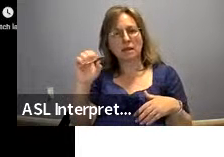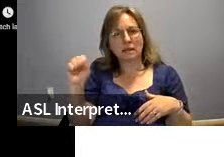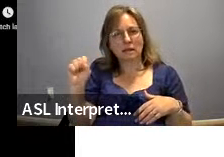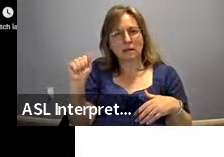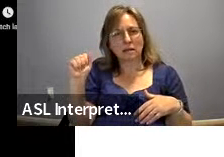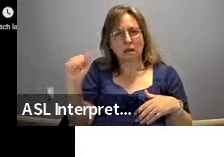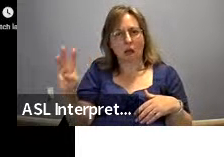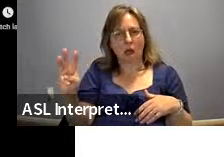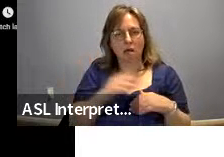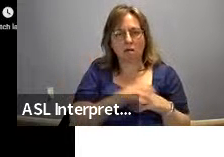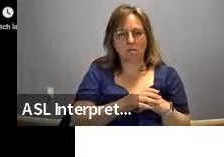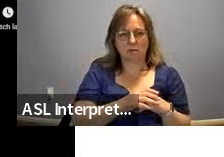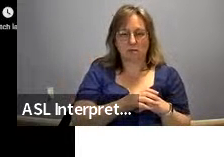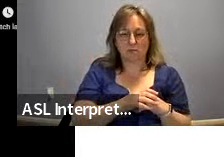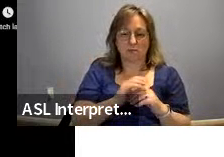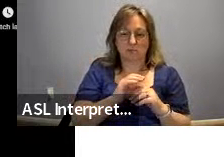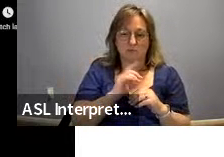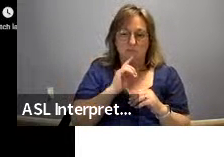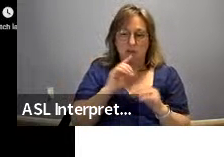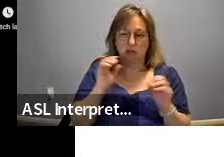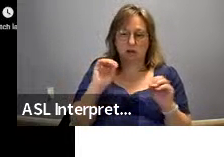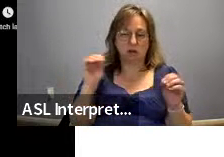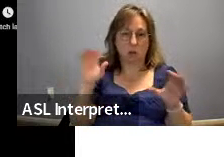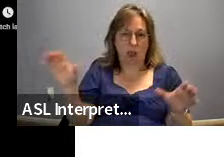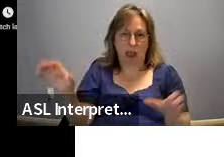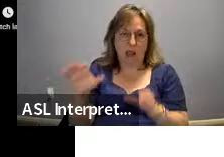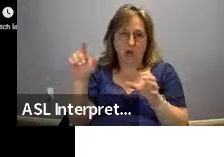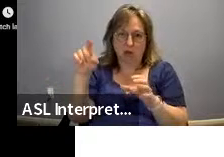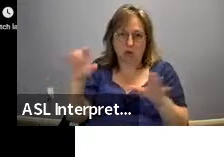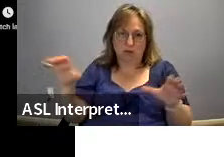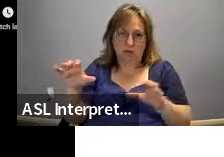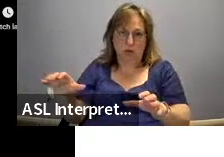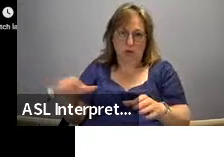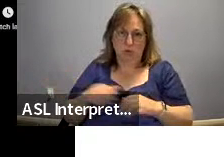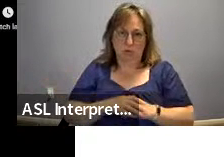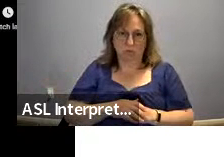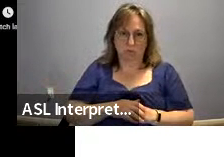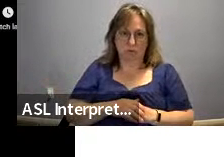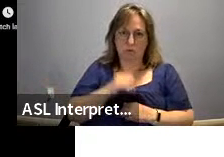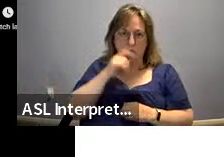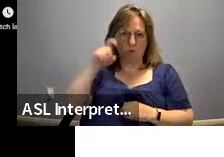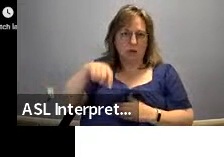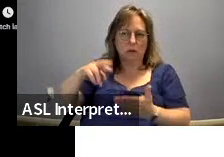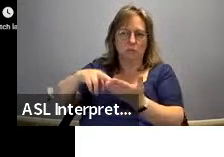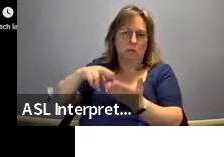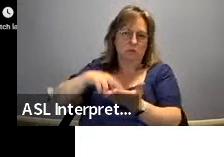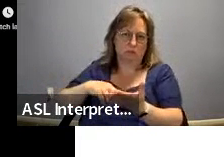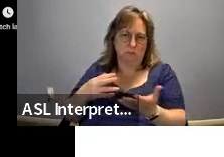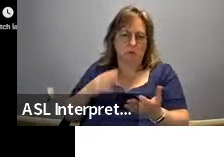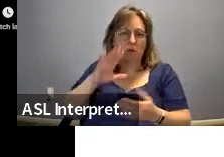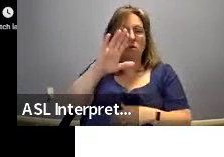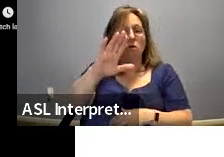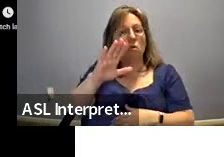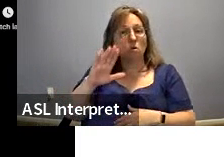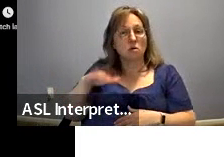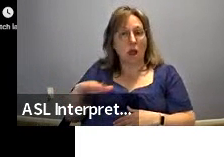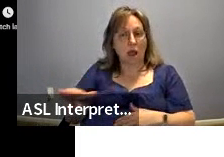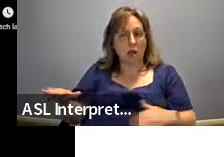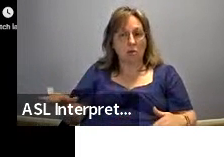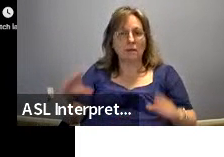there's really no action that you need to do as a parent to enroll. Your child's teacher